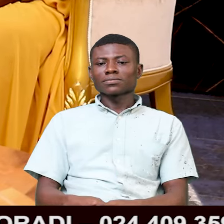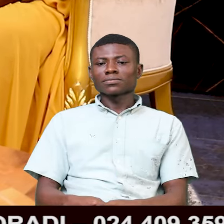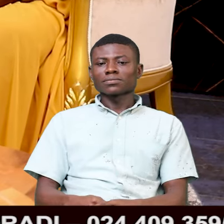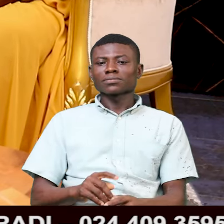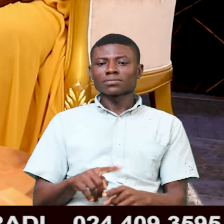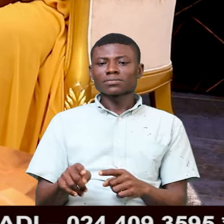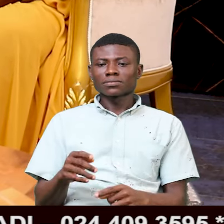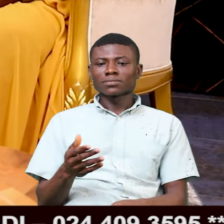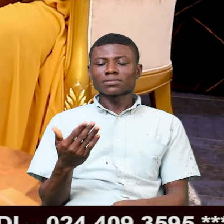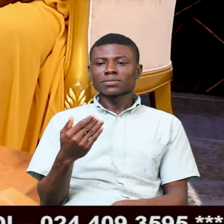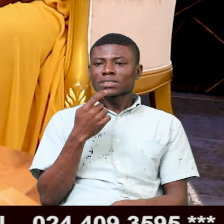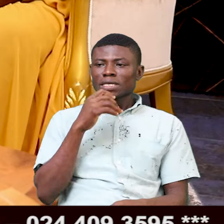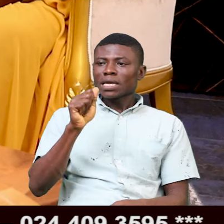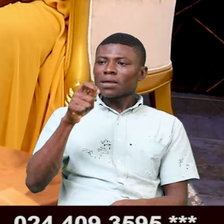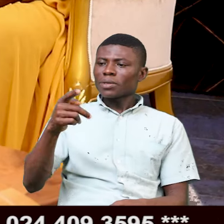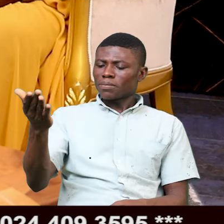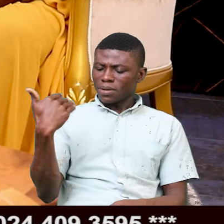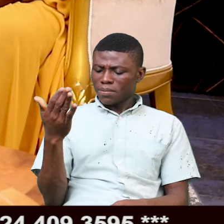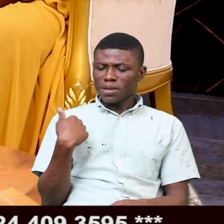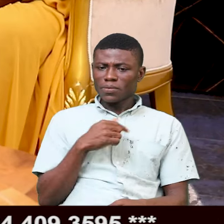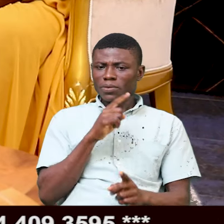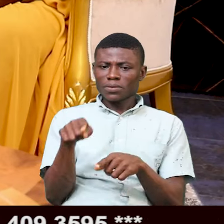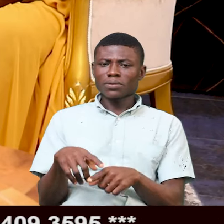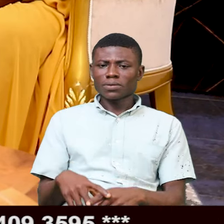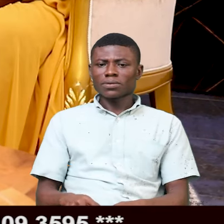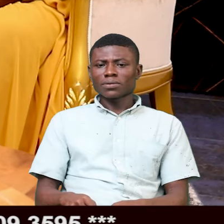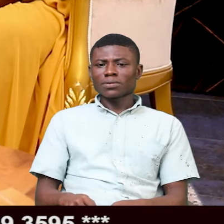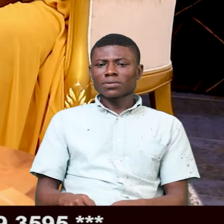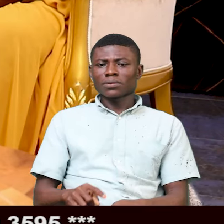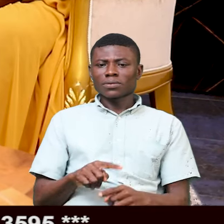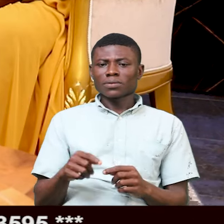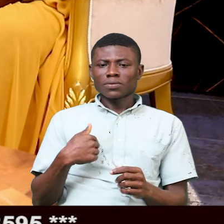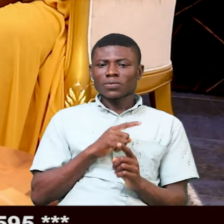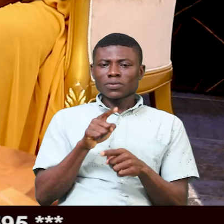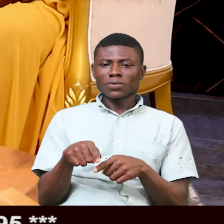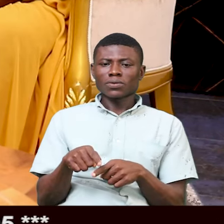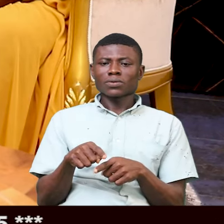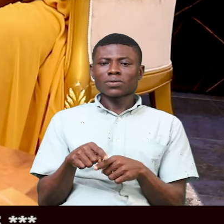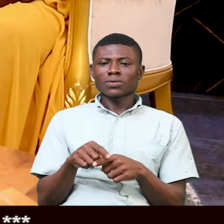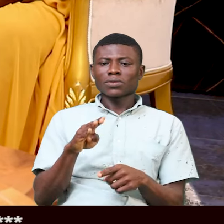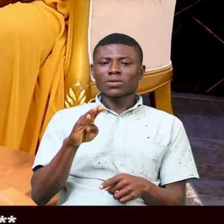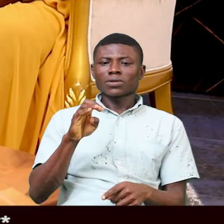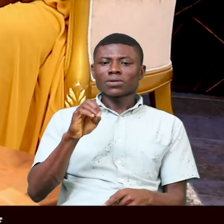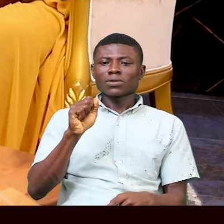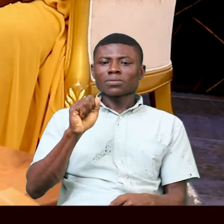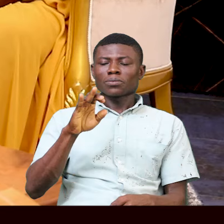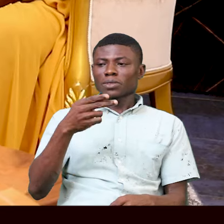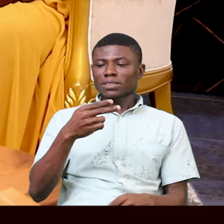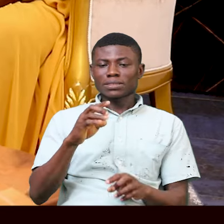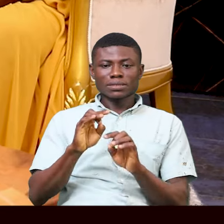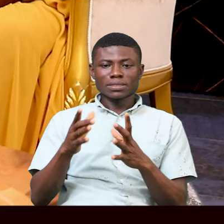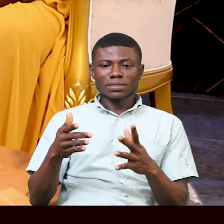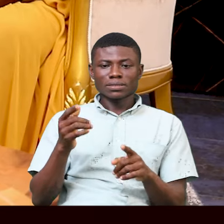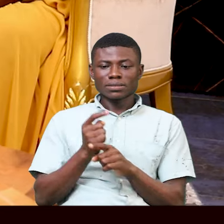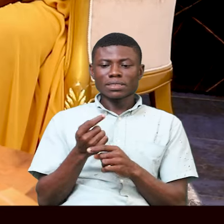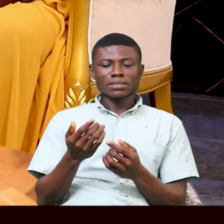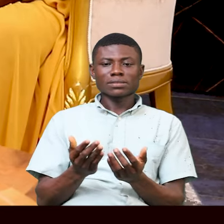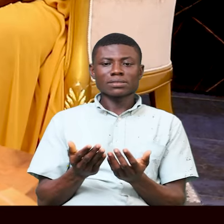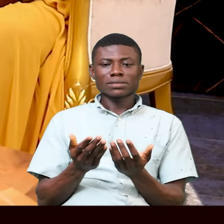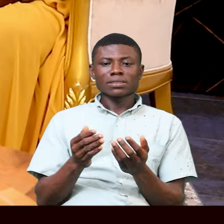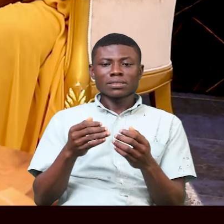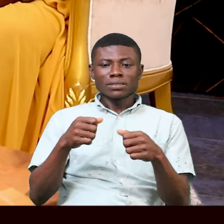and Peter no ba oh e bi chale let's go and e call beach ono amfa bibia anko she just